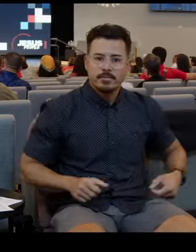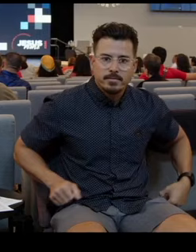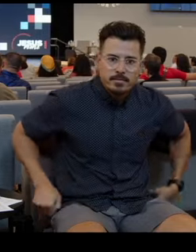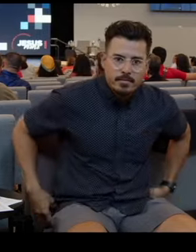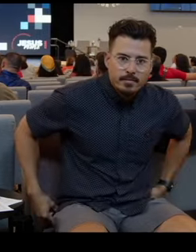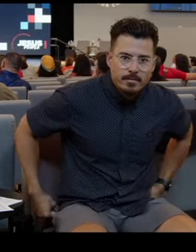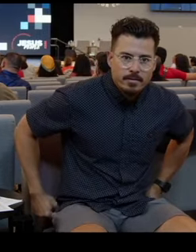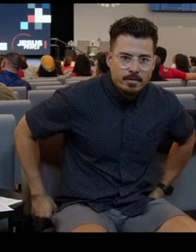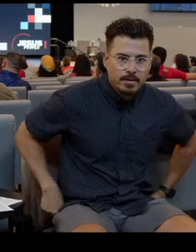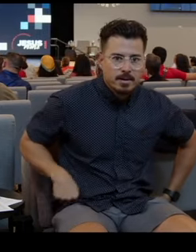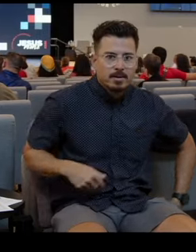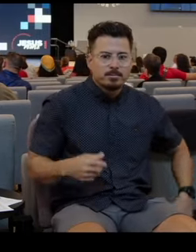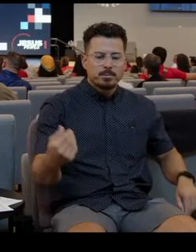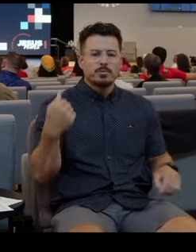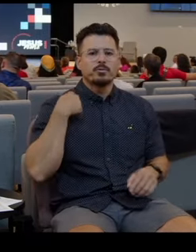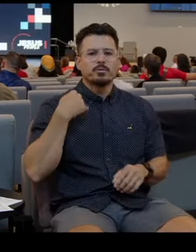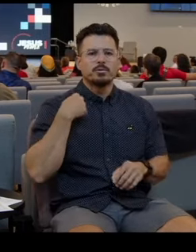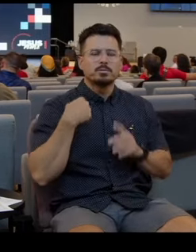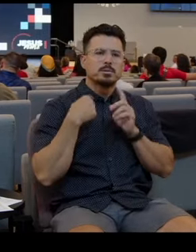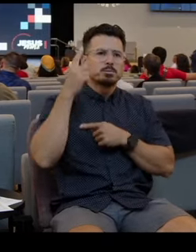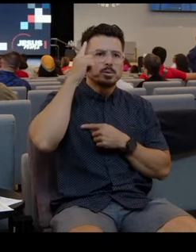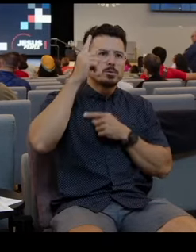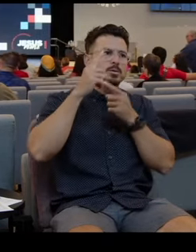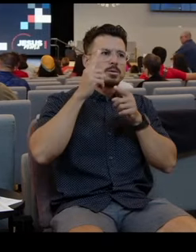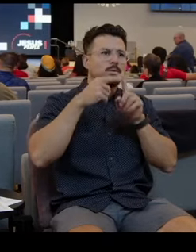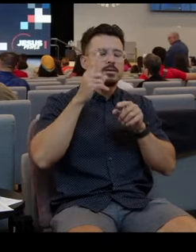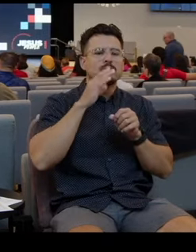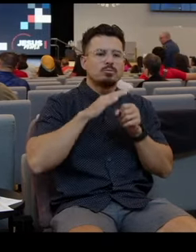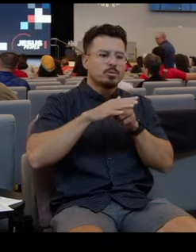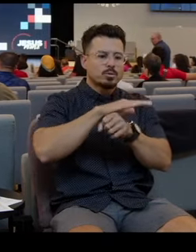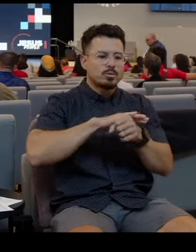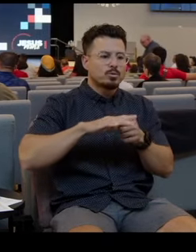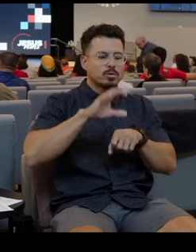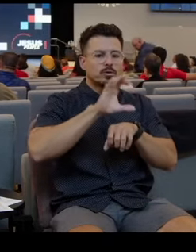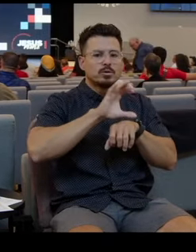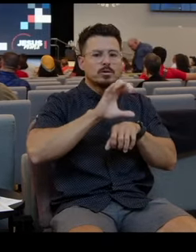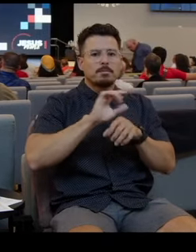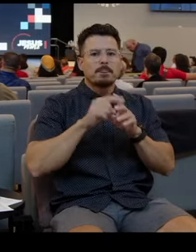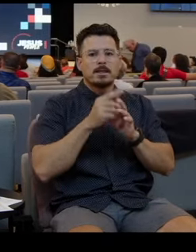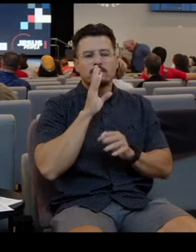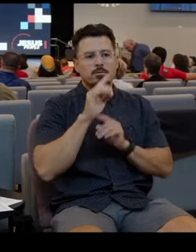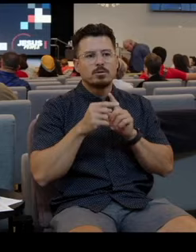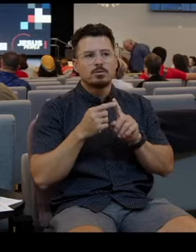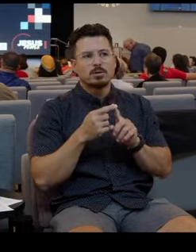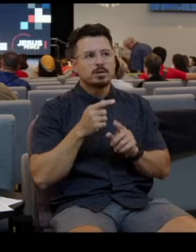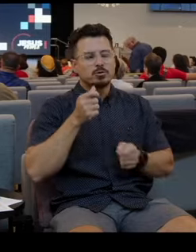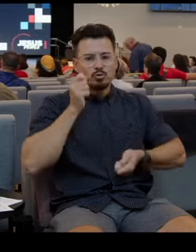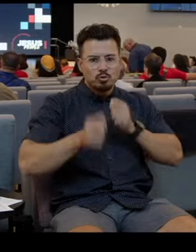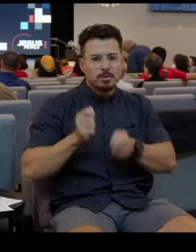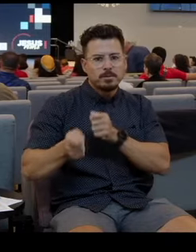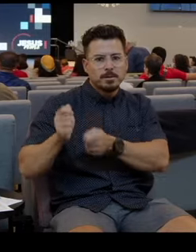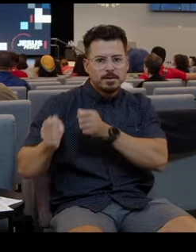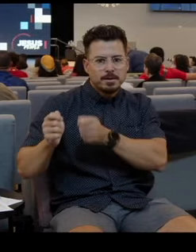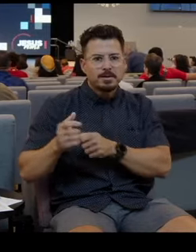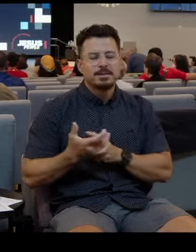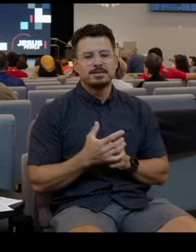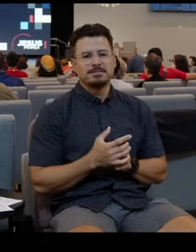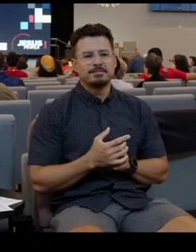Before I explore this stuff, the wonder of the local church, I want to start by talking about drummers, just for a second.